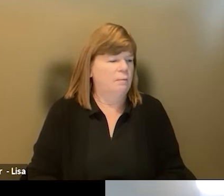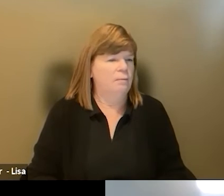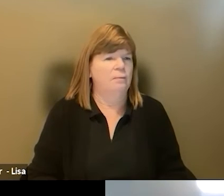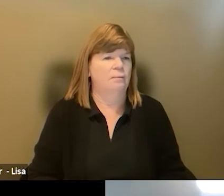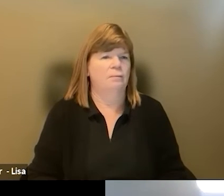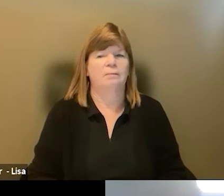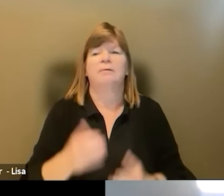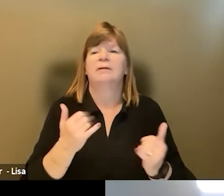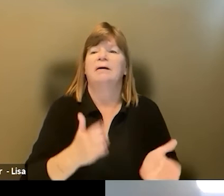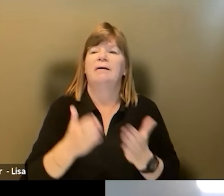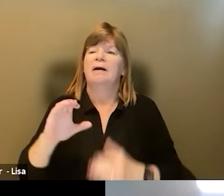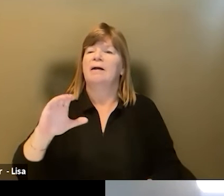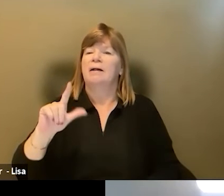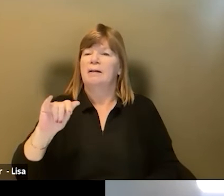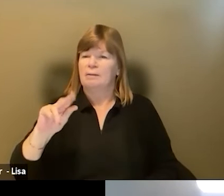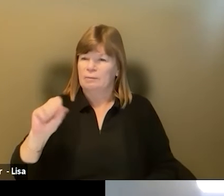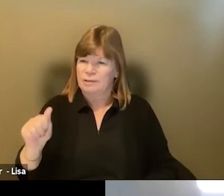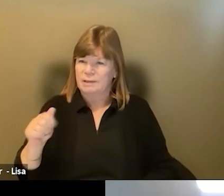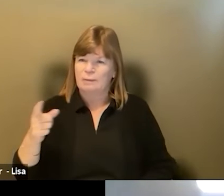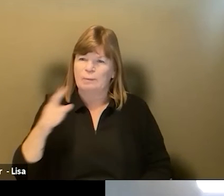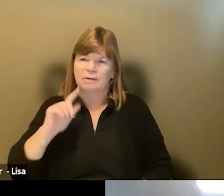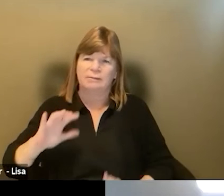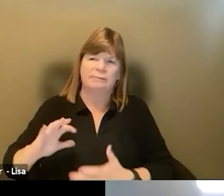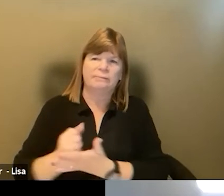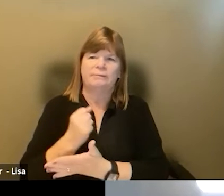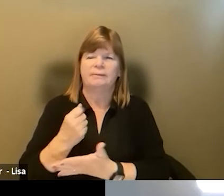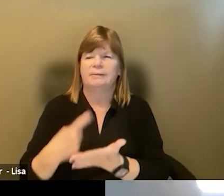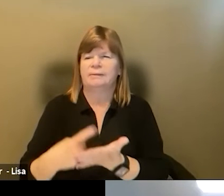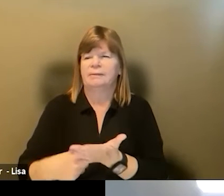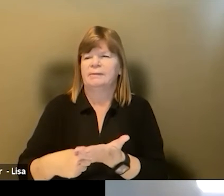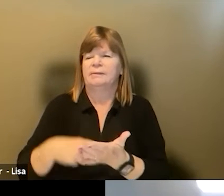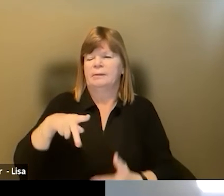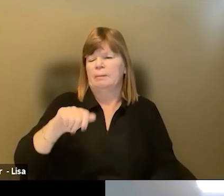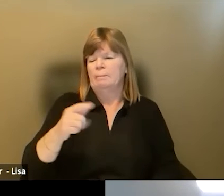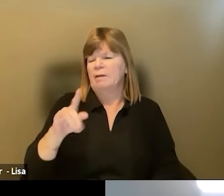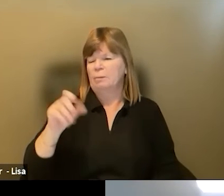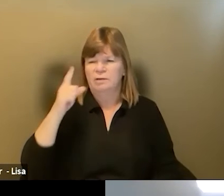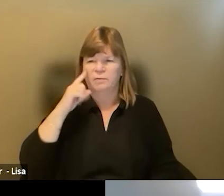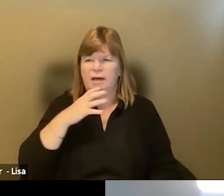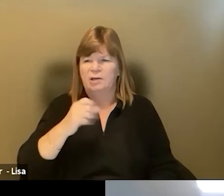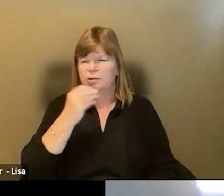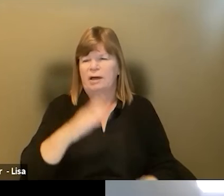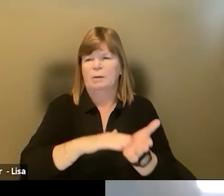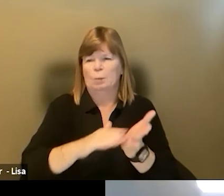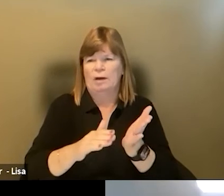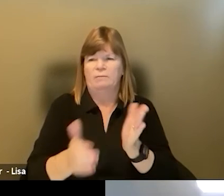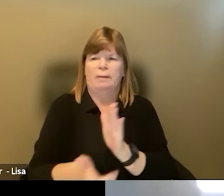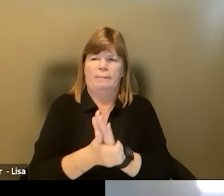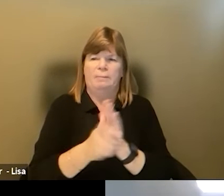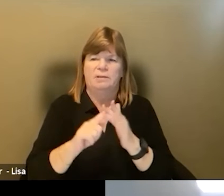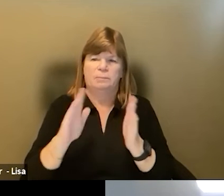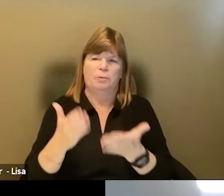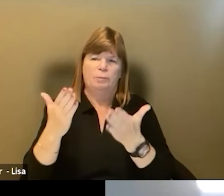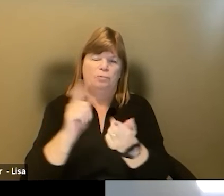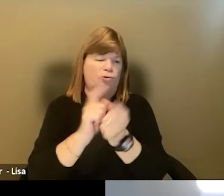And now I'm going to have Clarissa jump in and talk about the Indiana Pathways for Aging and the waiver amendment